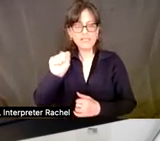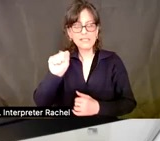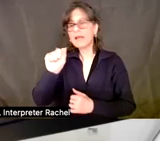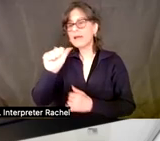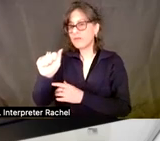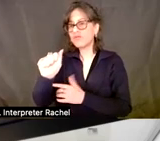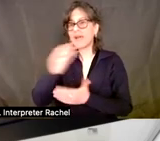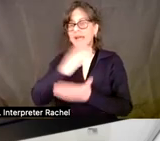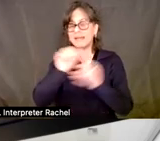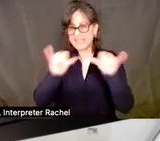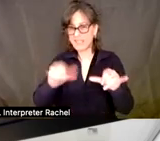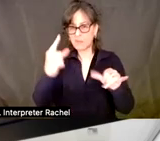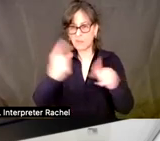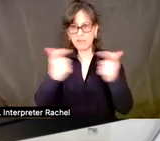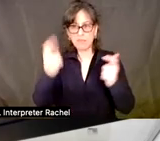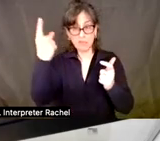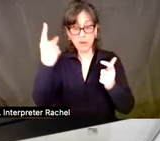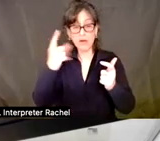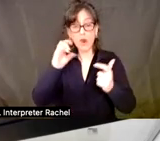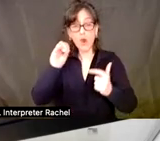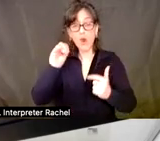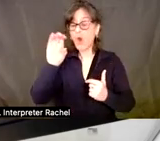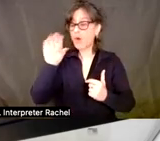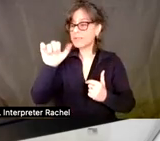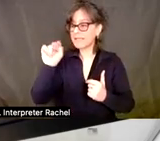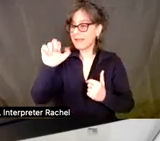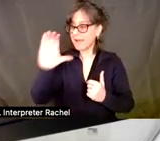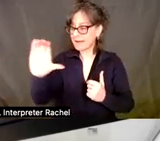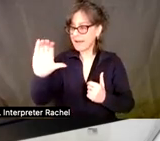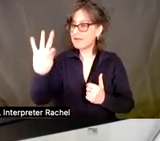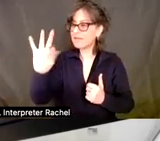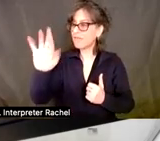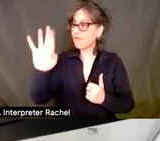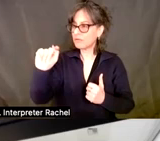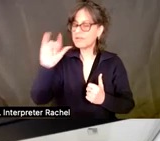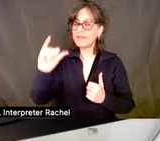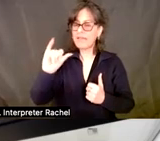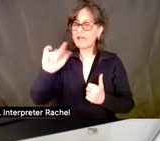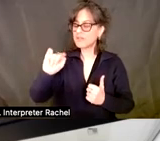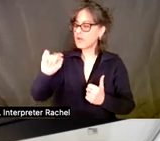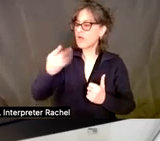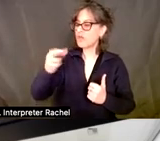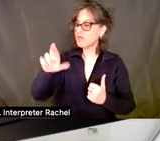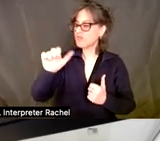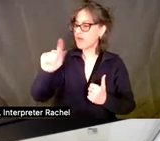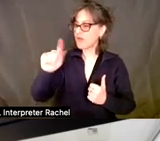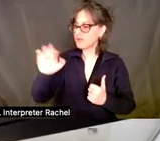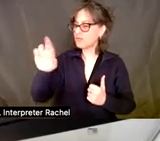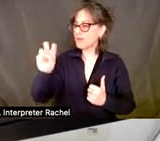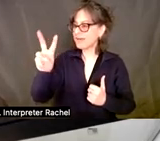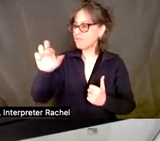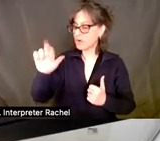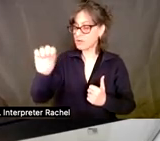faults. The oceanic fault is a thrust reverse fault. The Nacimiento fault is a major